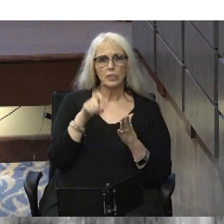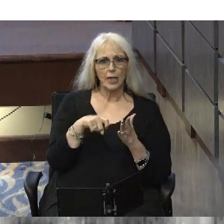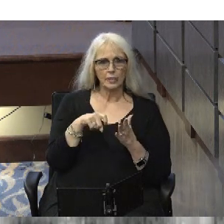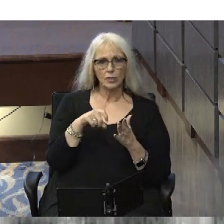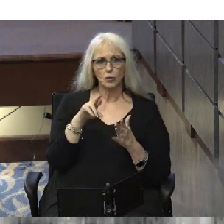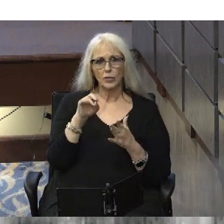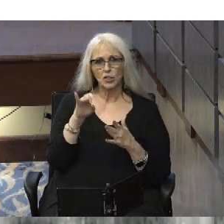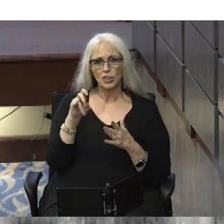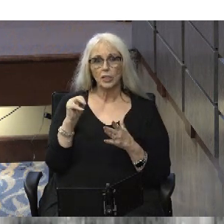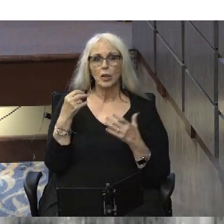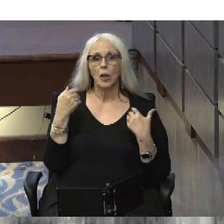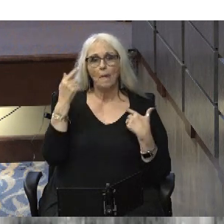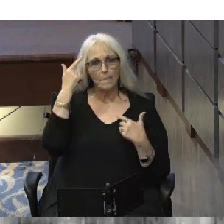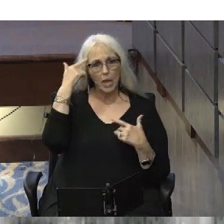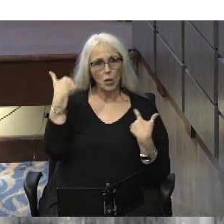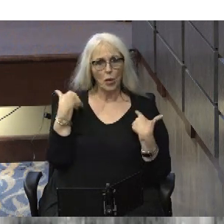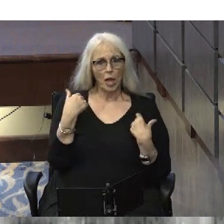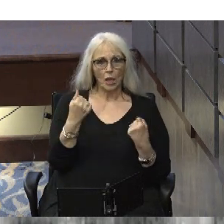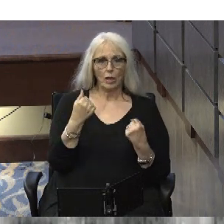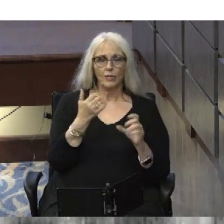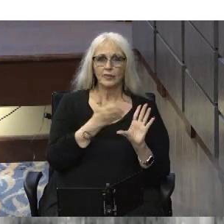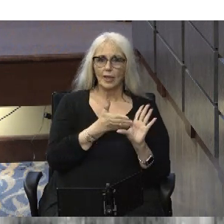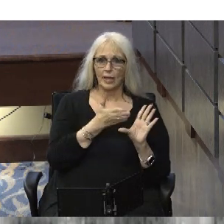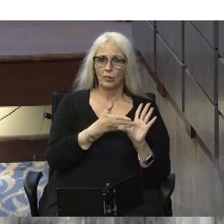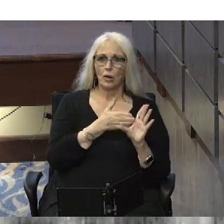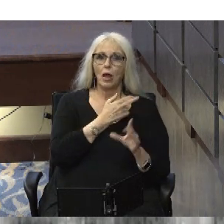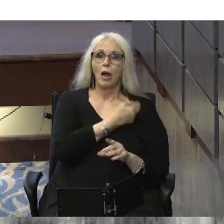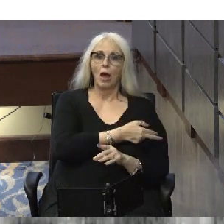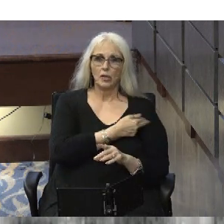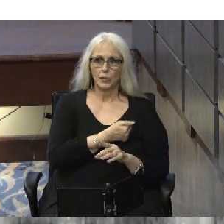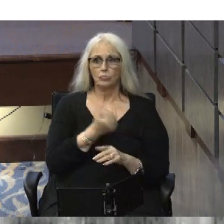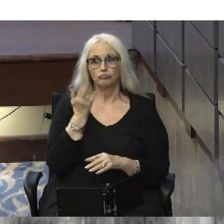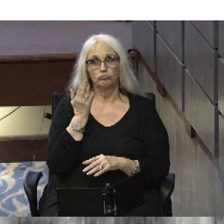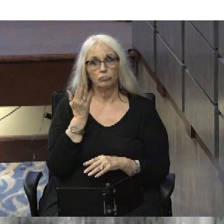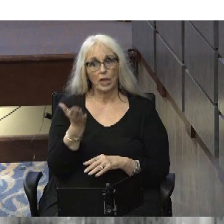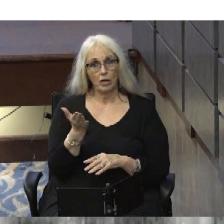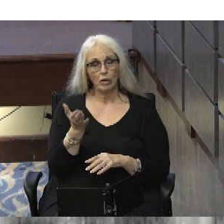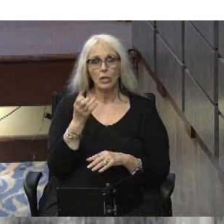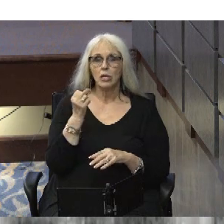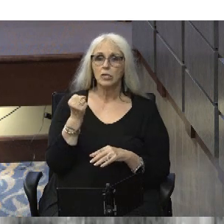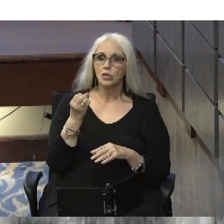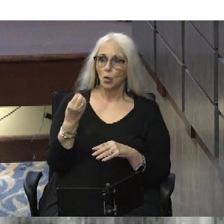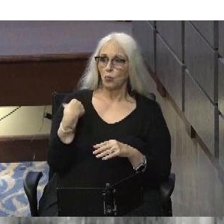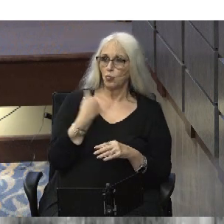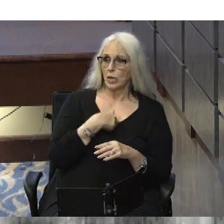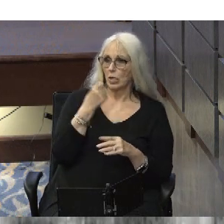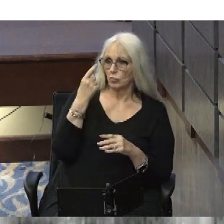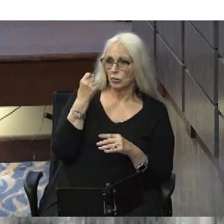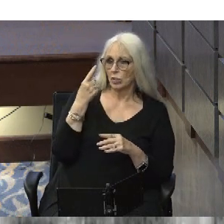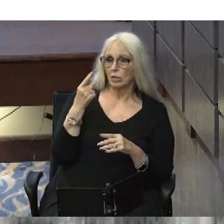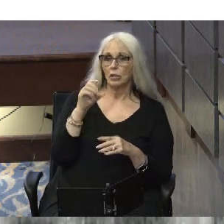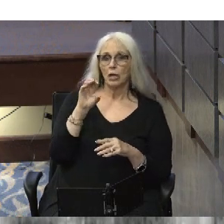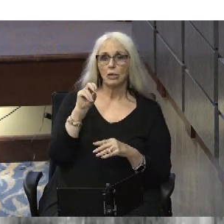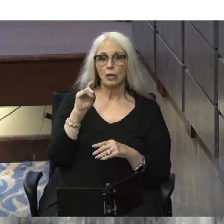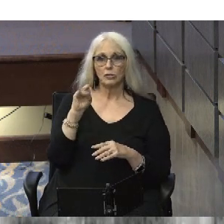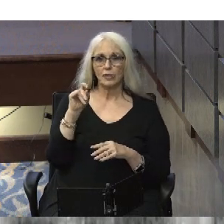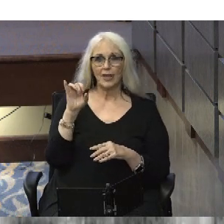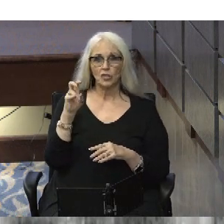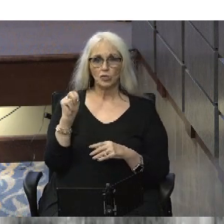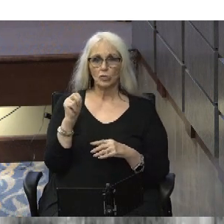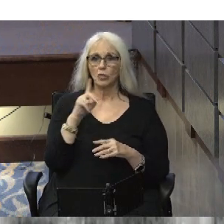a psychiatric hospital right there on site. And so we understood in our consultation that there's